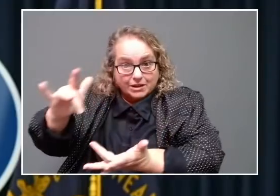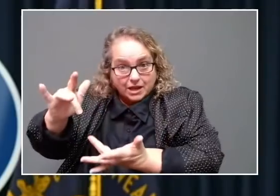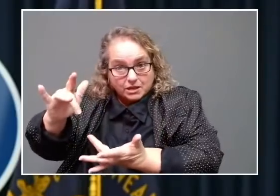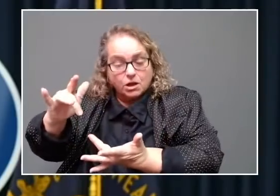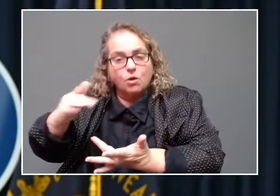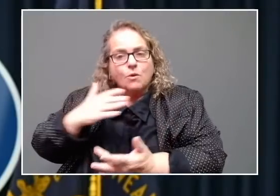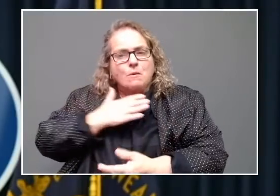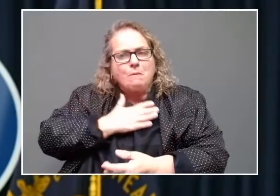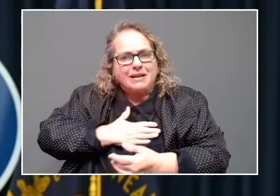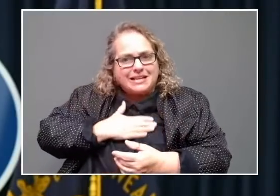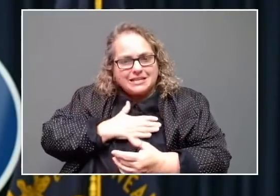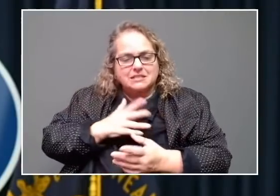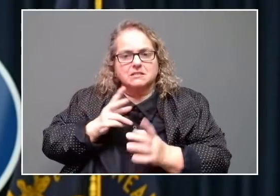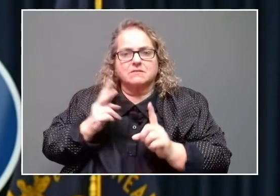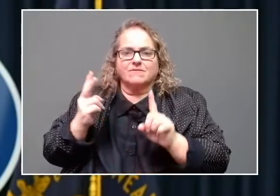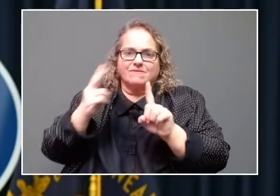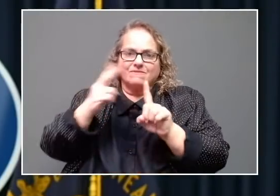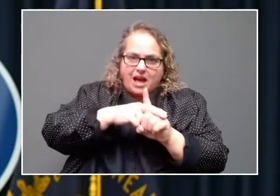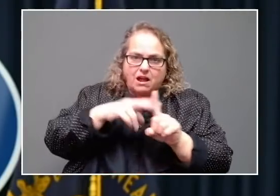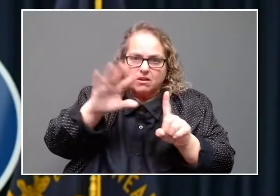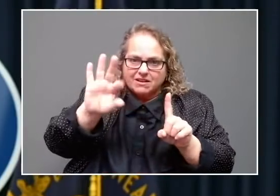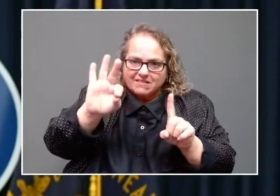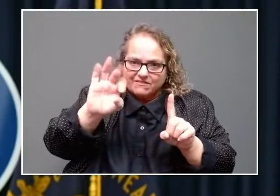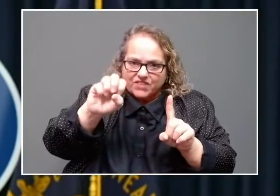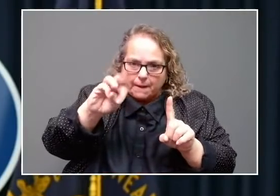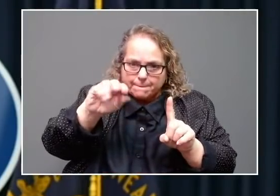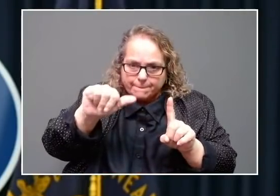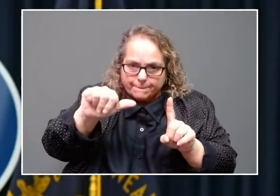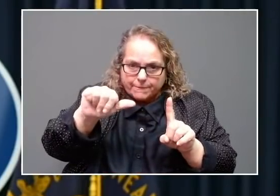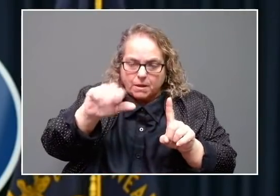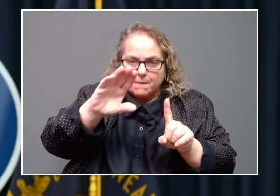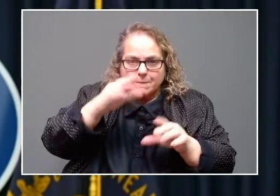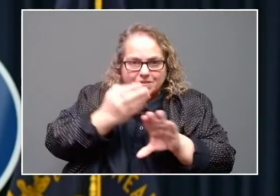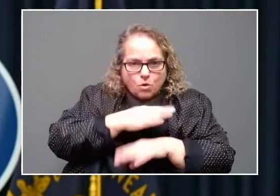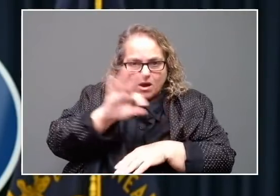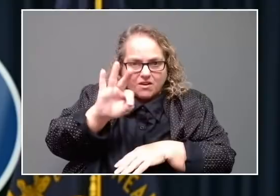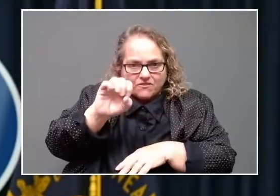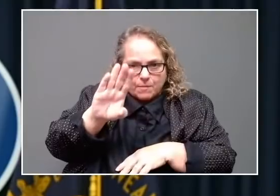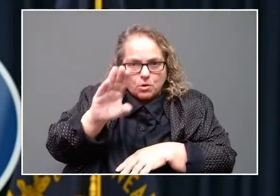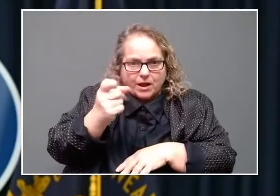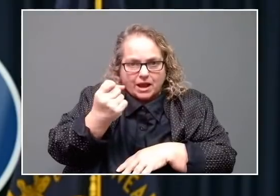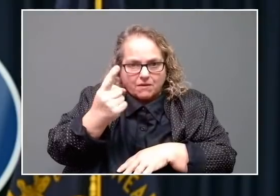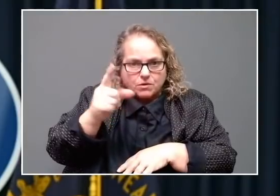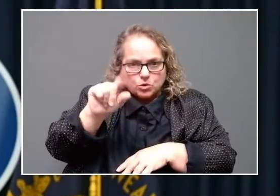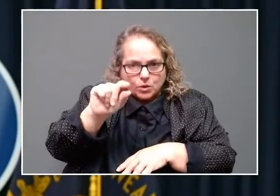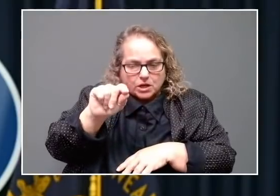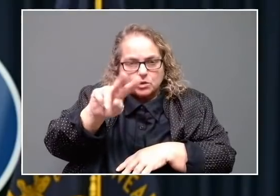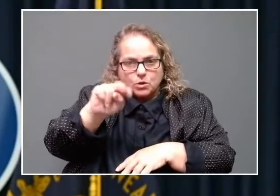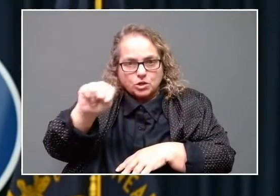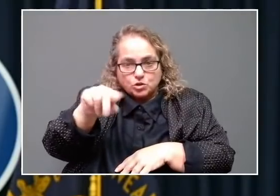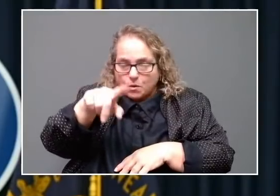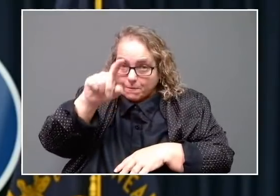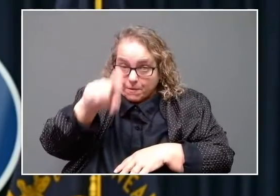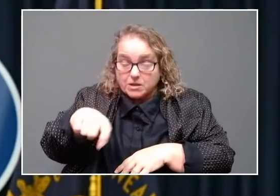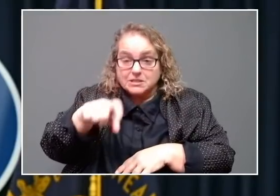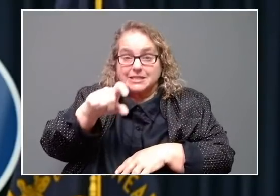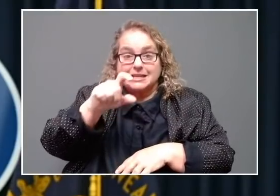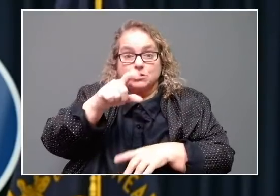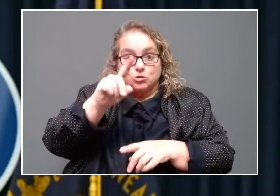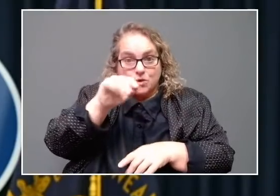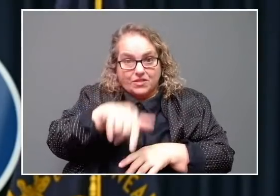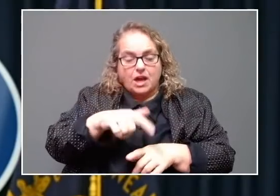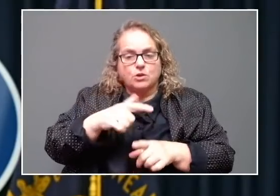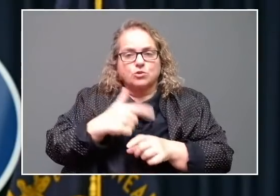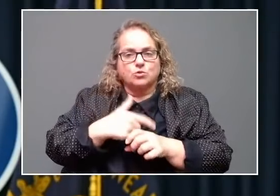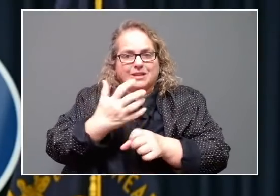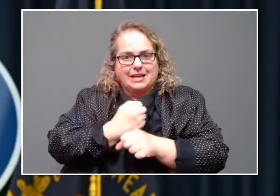their FEMA claim by February 11th, 2022. You'll need to do that to qualify for help from FEMA. It's also how